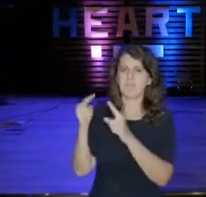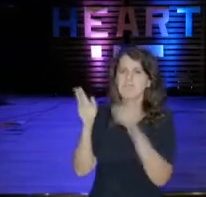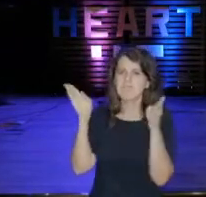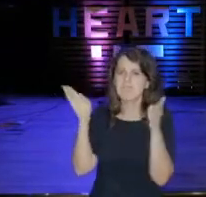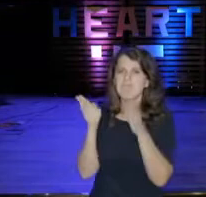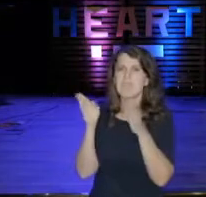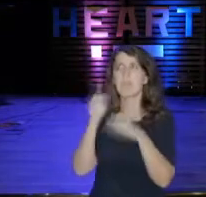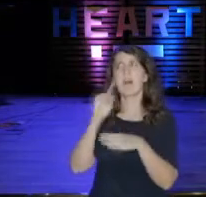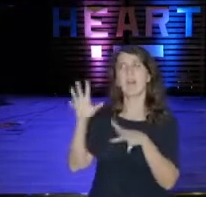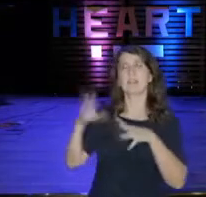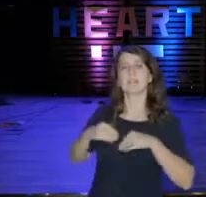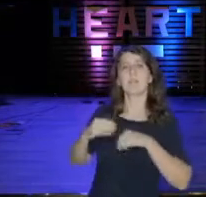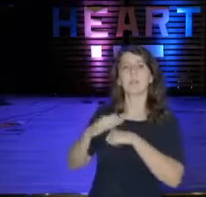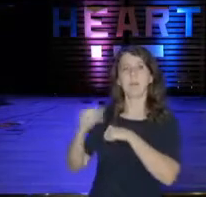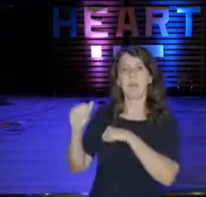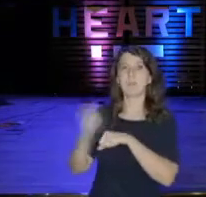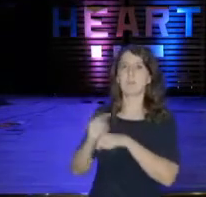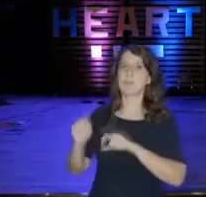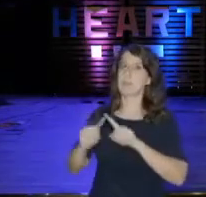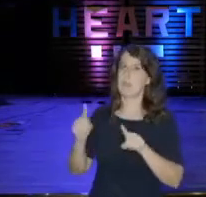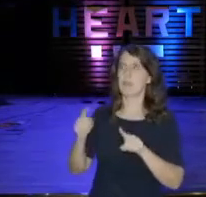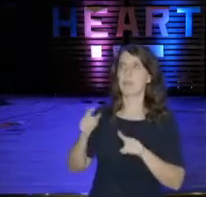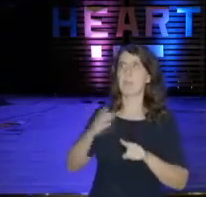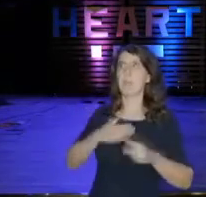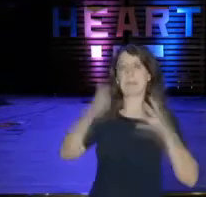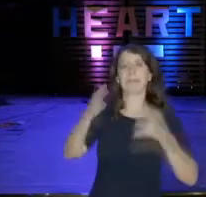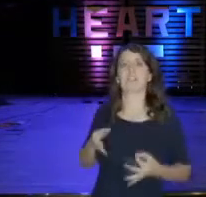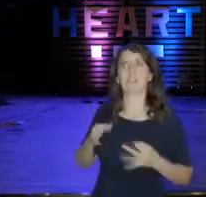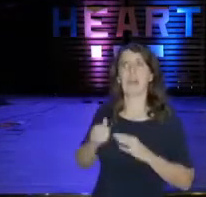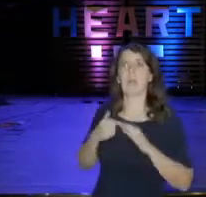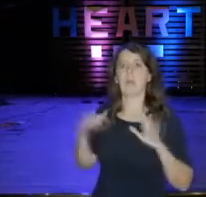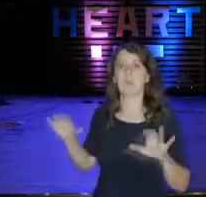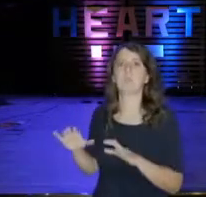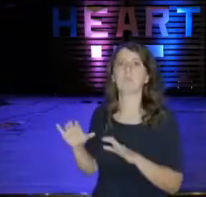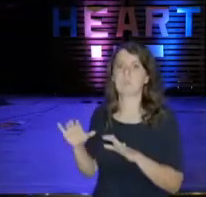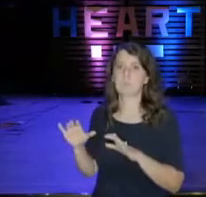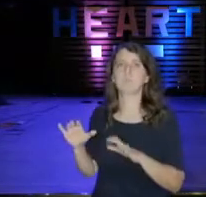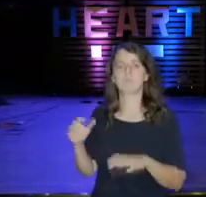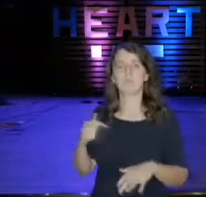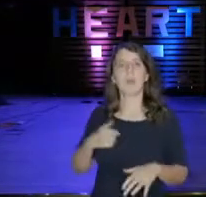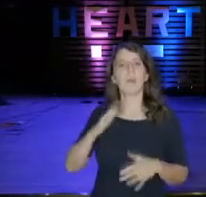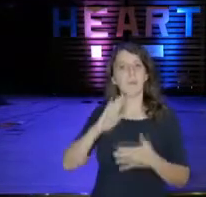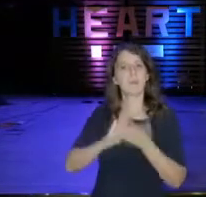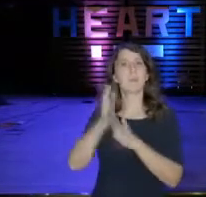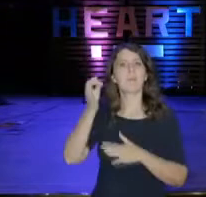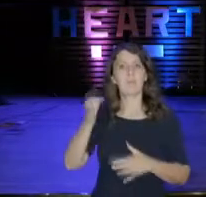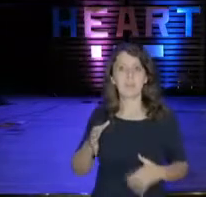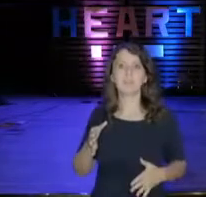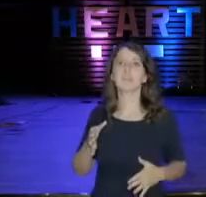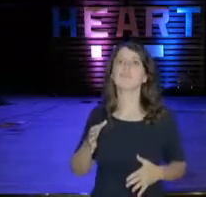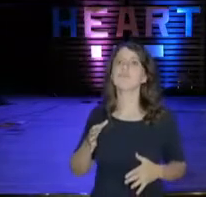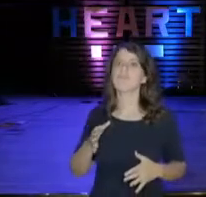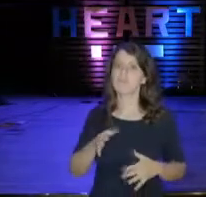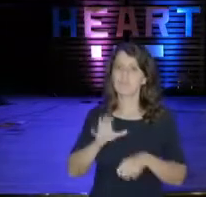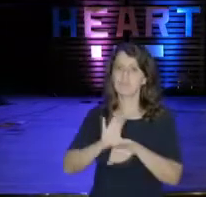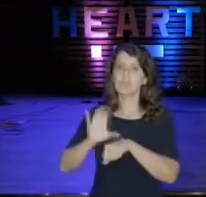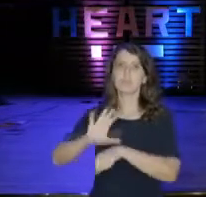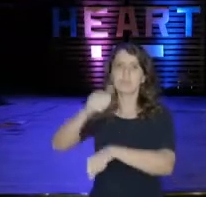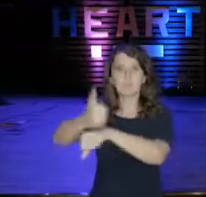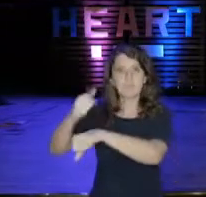I'll accept your call to ministry, but I'm going to do this. I said I was going to be a pastor and I was going to plant churches, and that's what I was going to